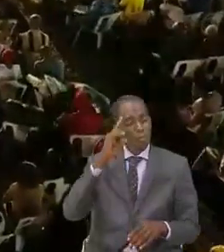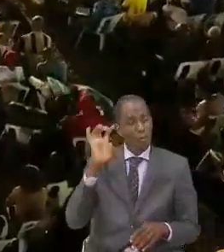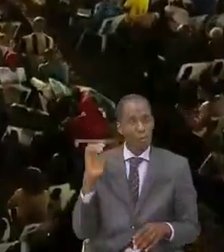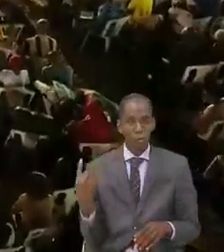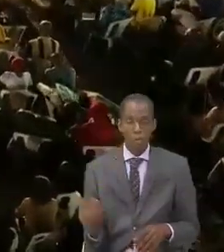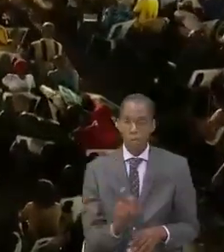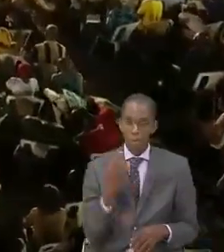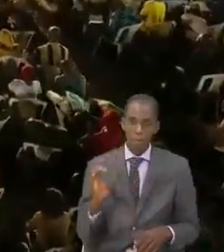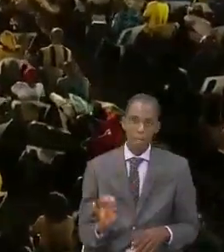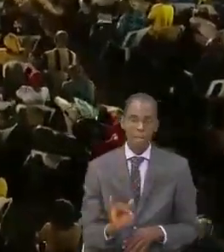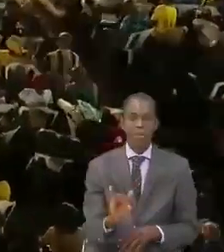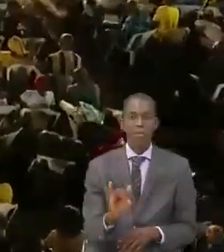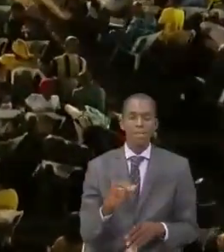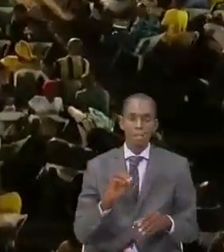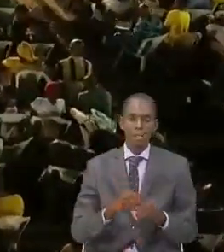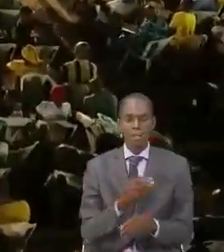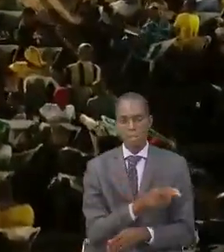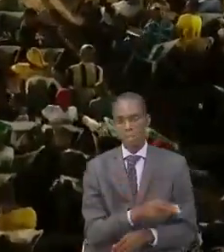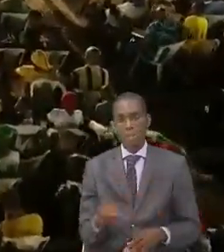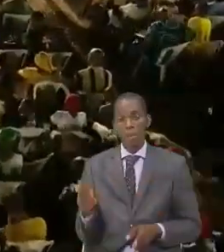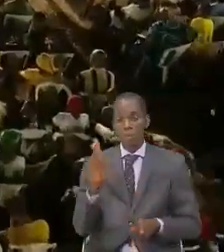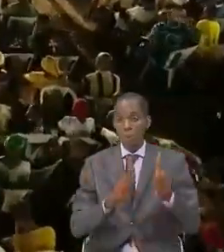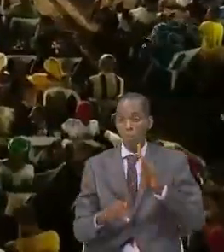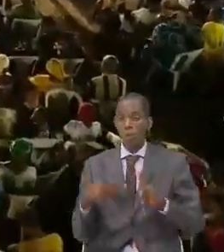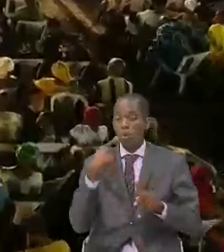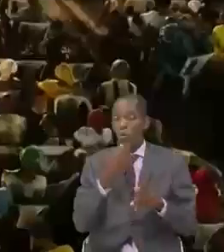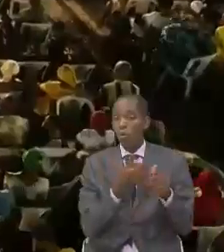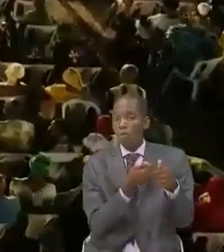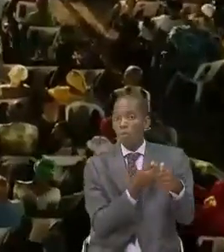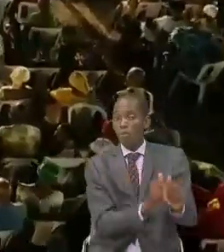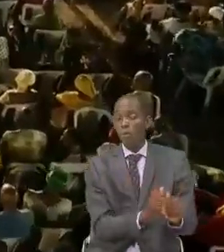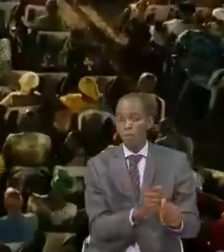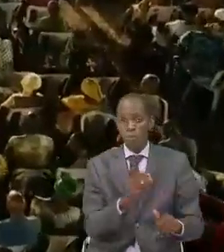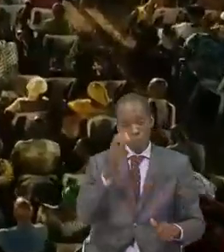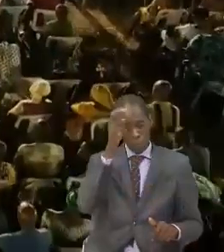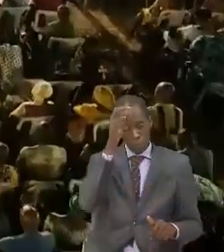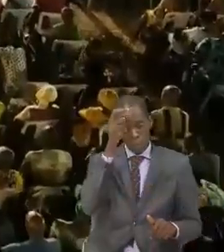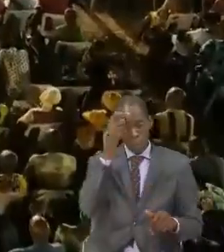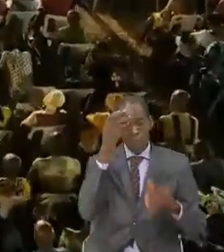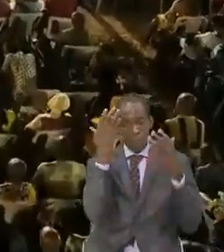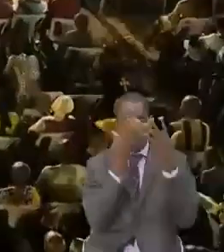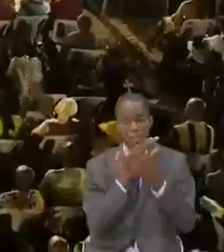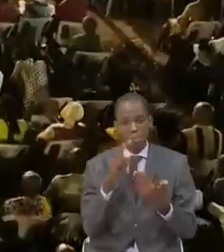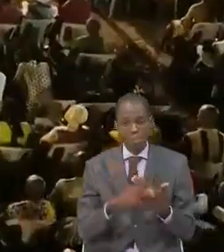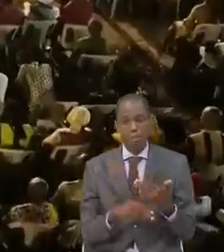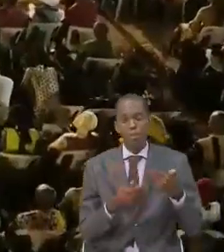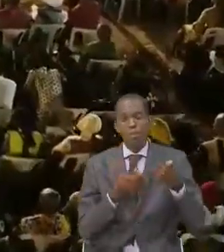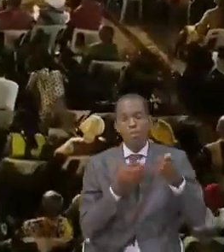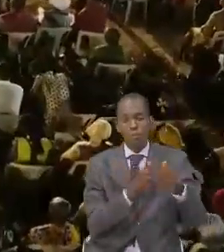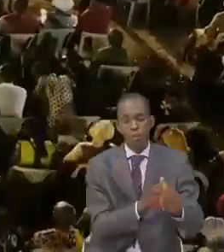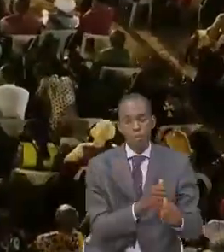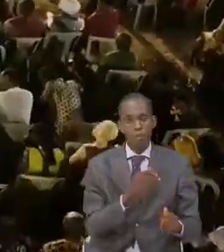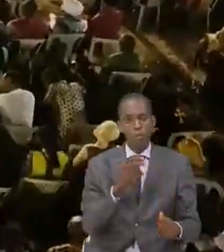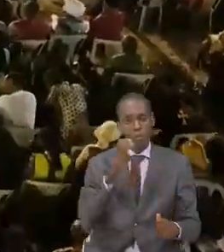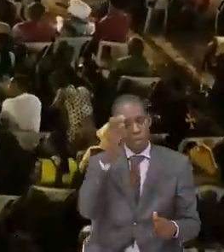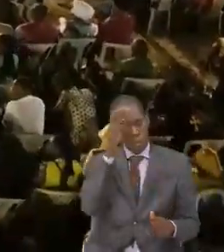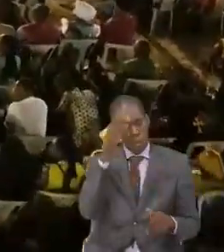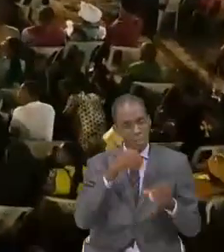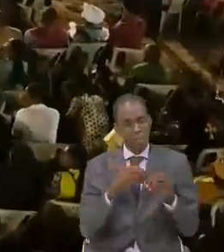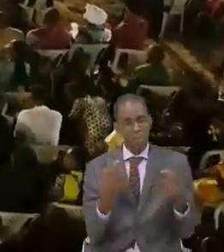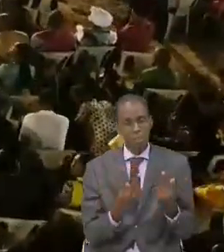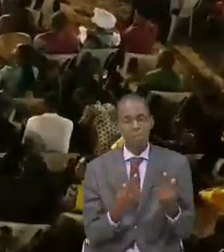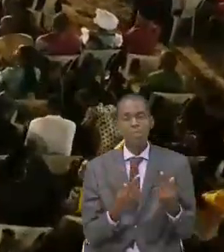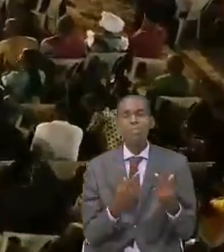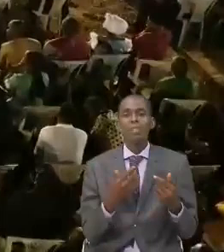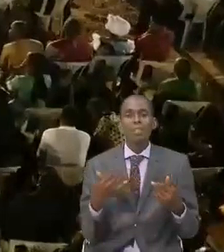eternity in hellfire forever and ever. And the people who hold on to Satan, darkness, they hold on